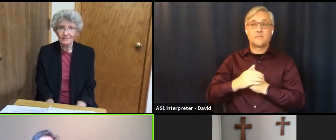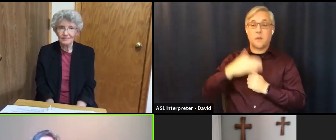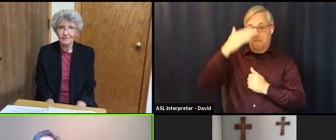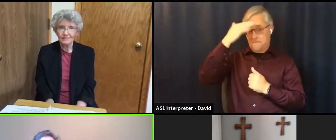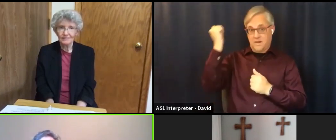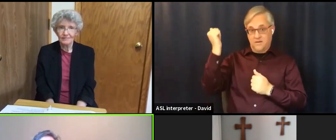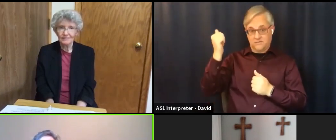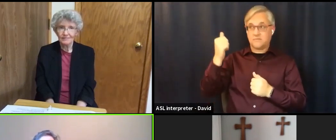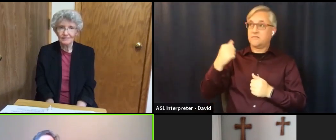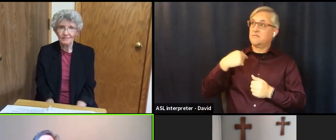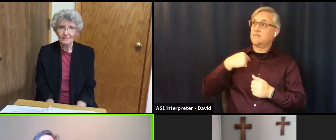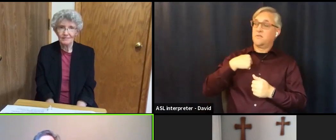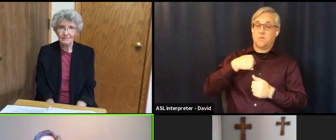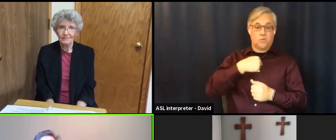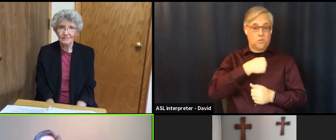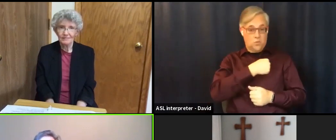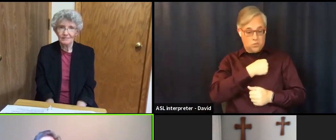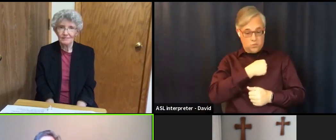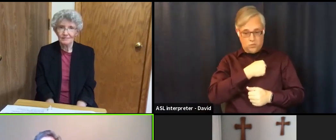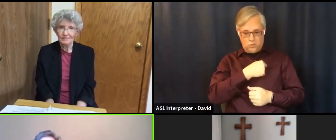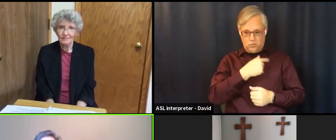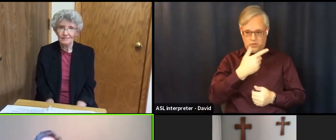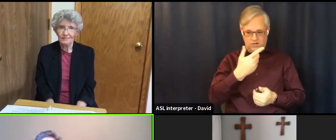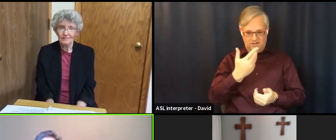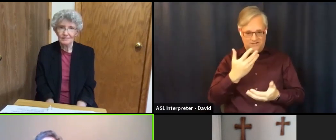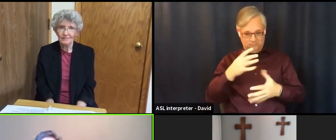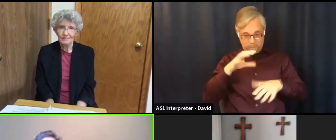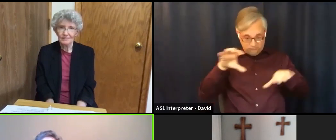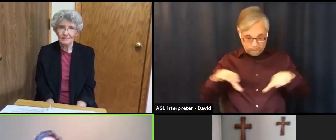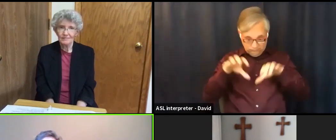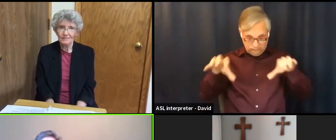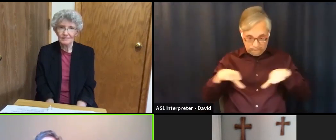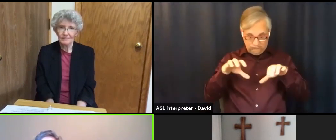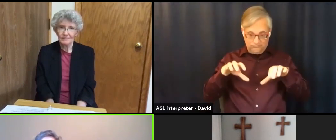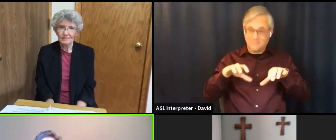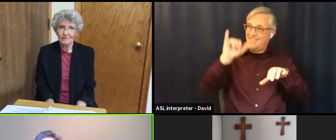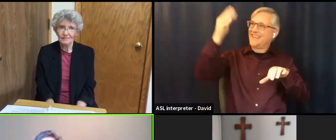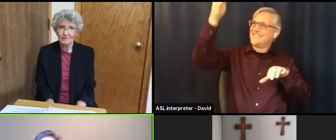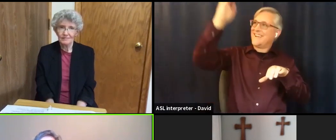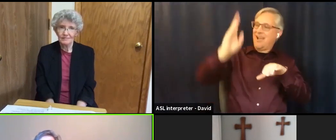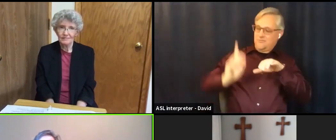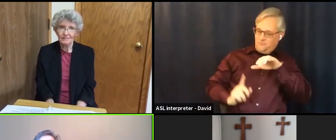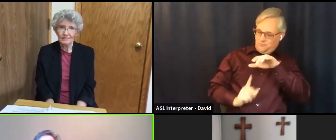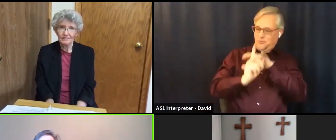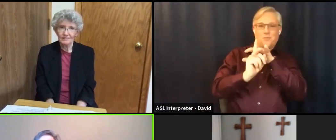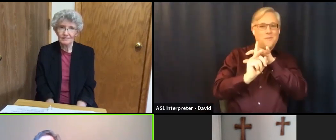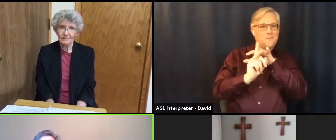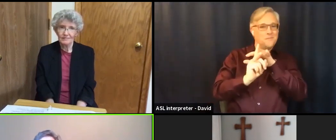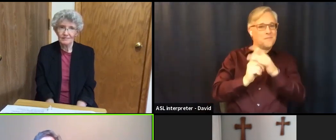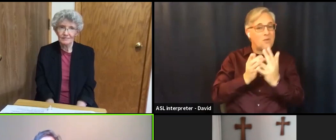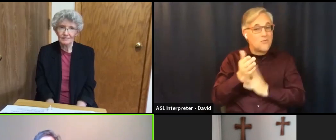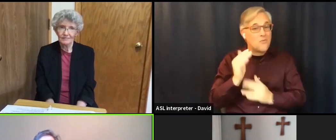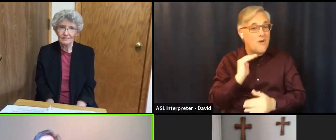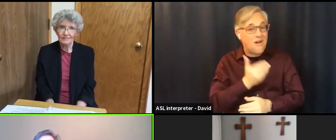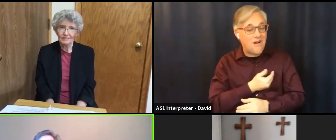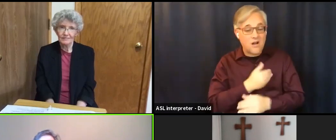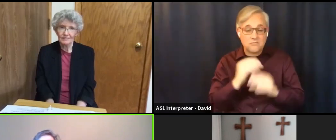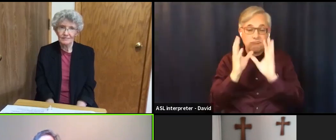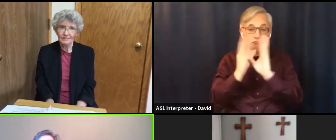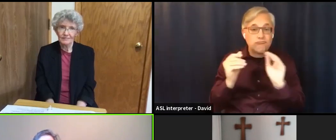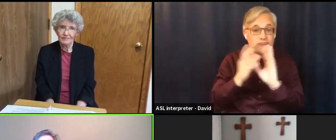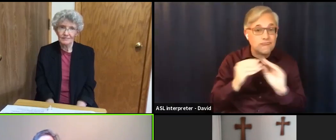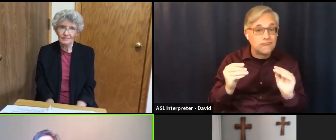way in which God shows up for other people. Our words, our